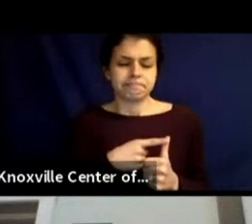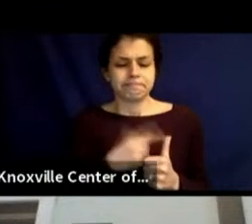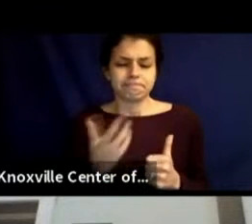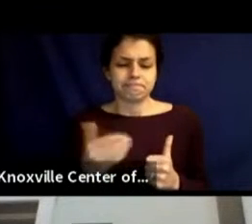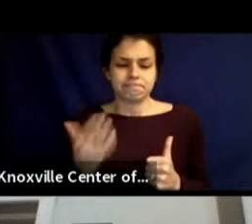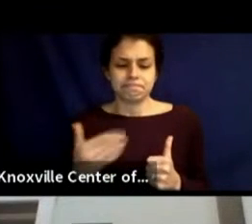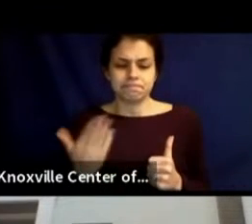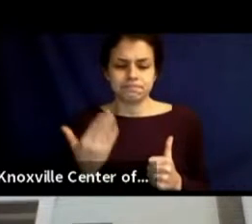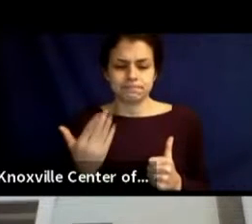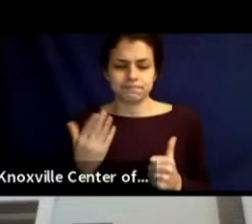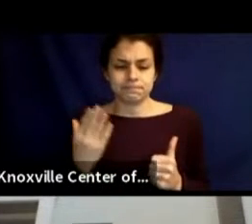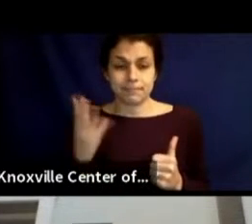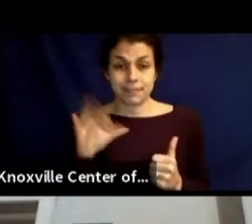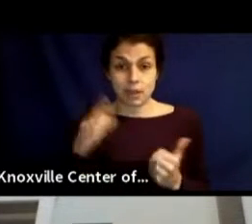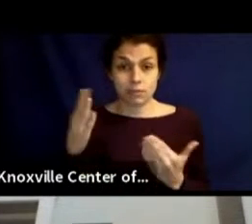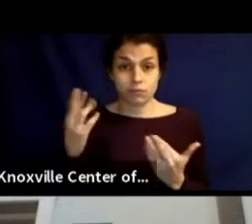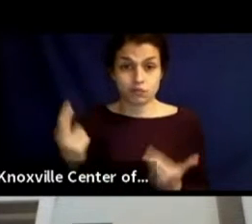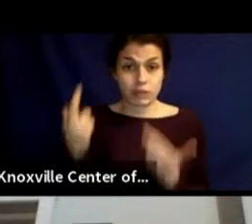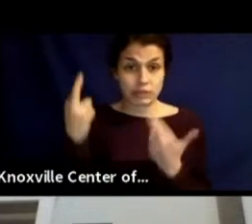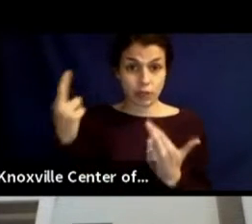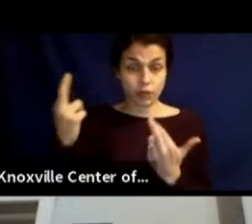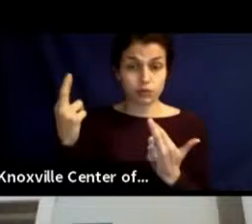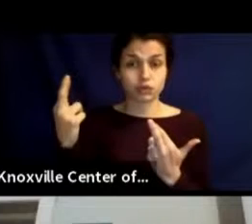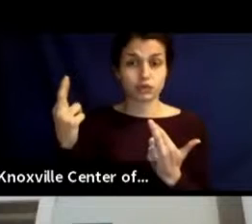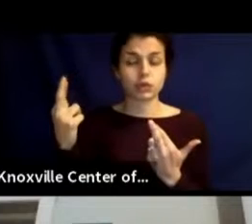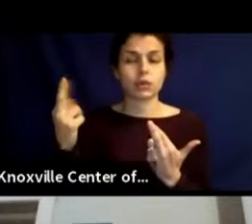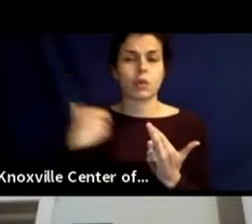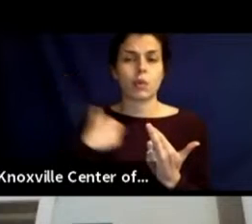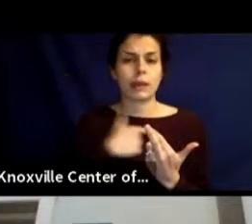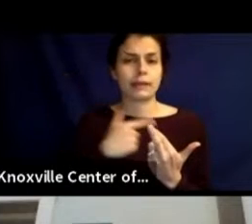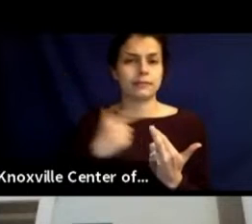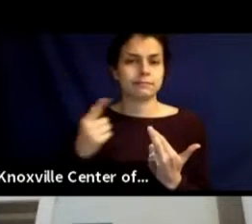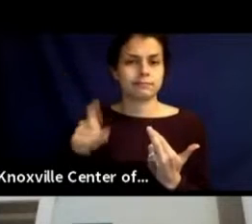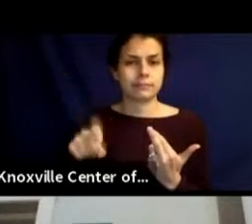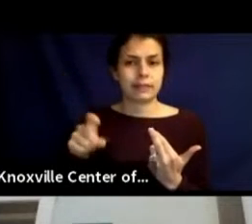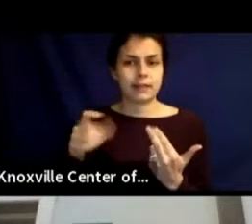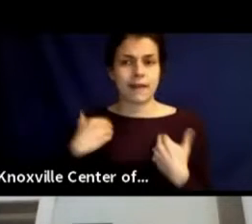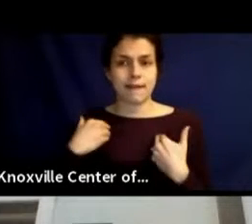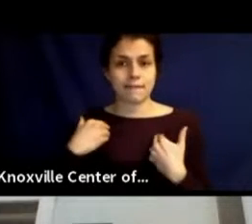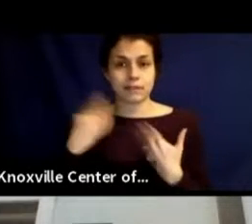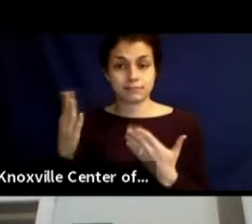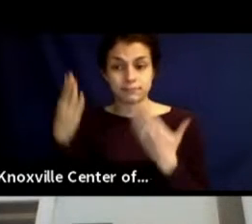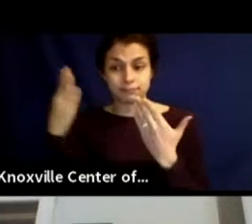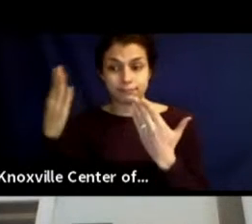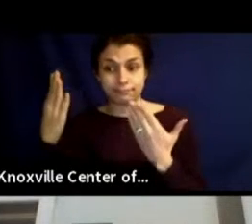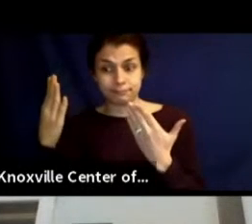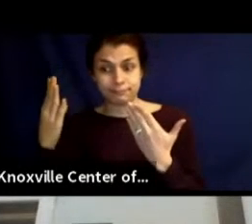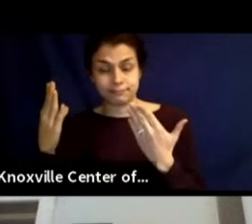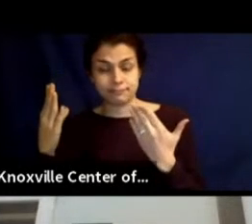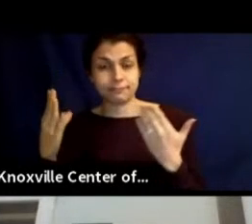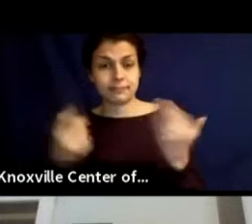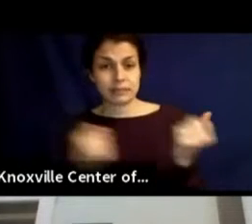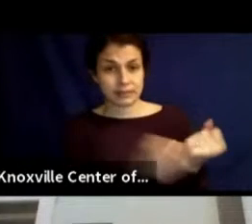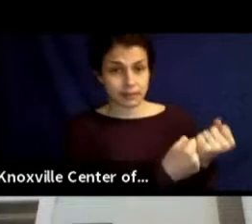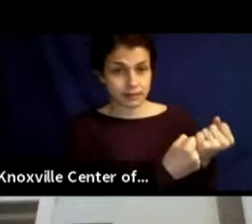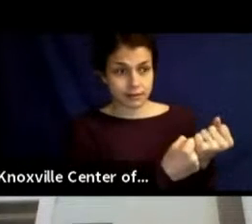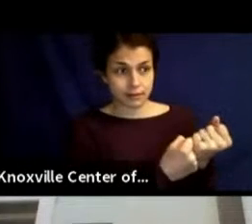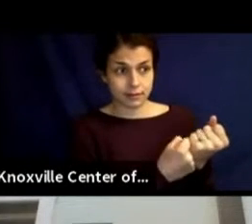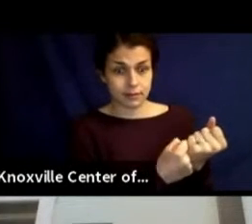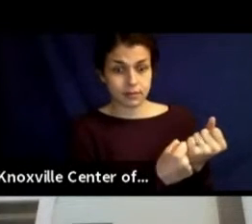proposed resolution brought forth as a resolution for consideration with a second, then we can entertain discussion.